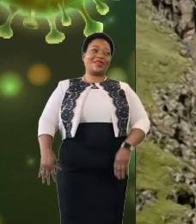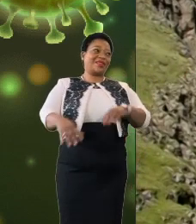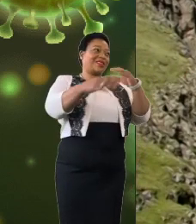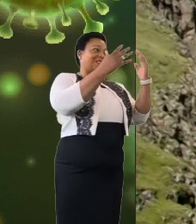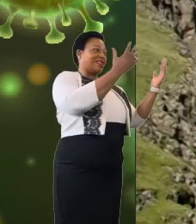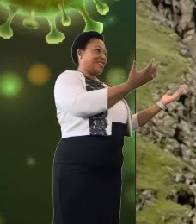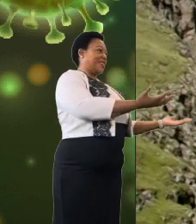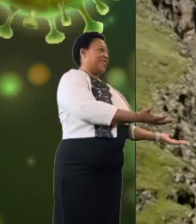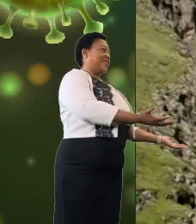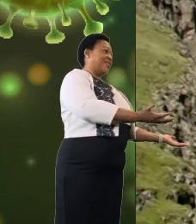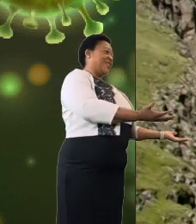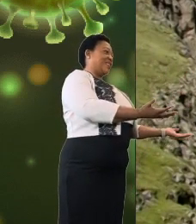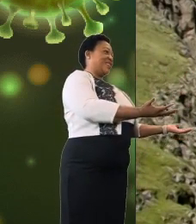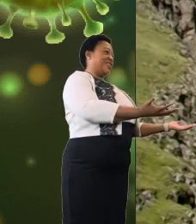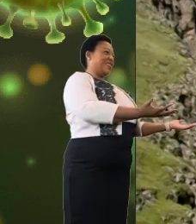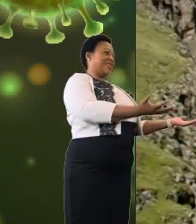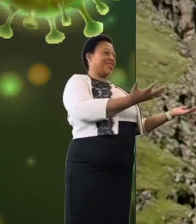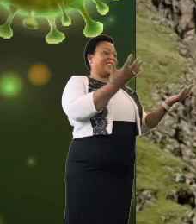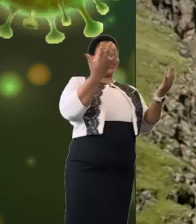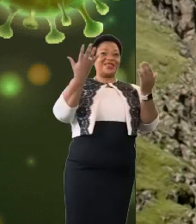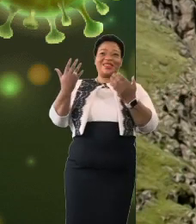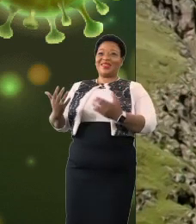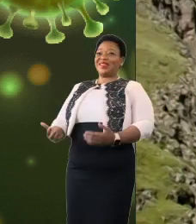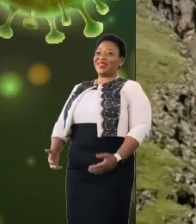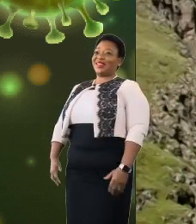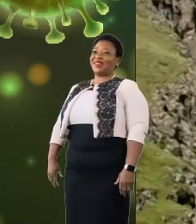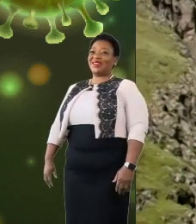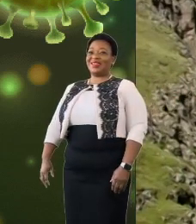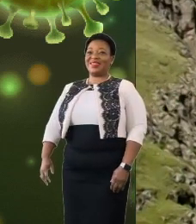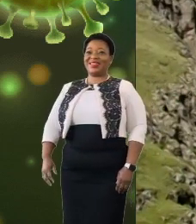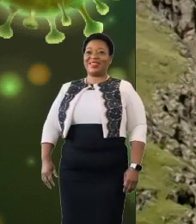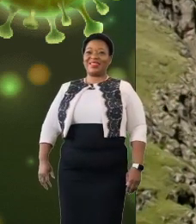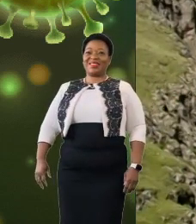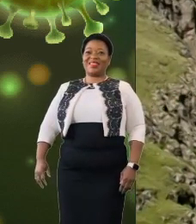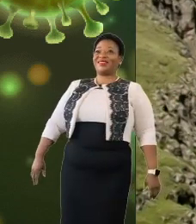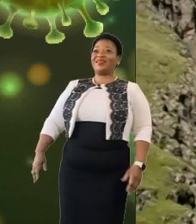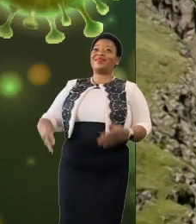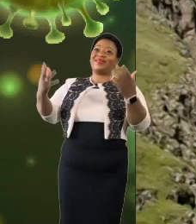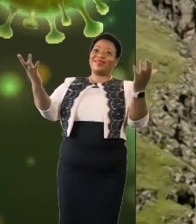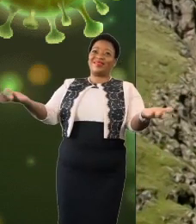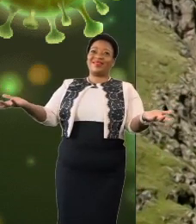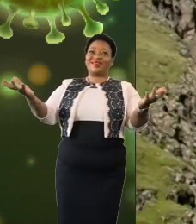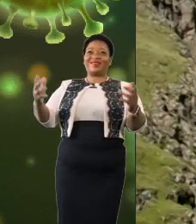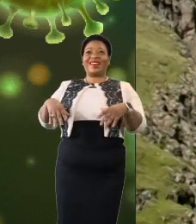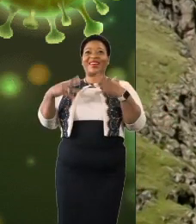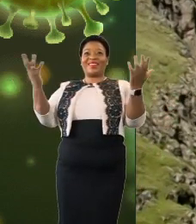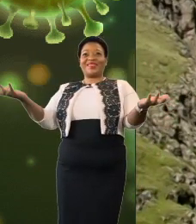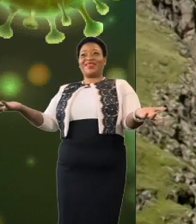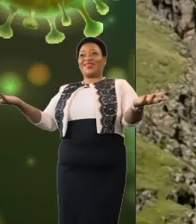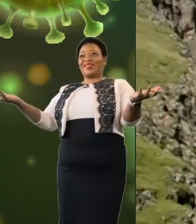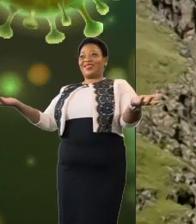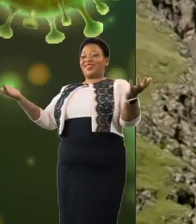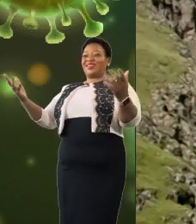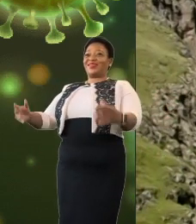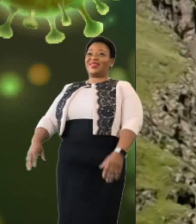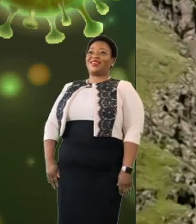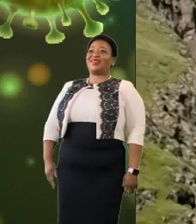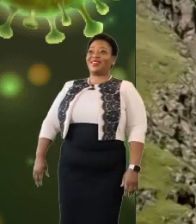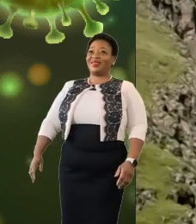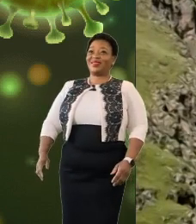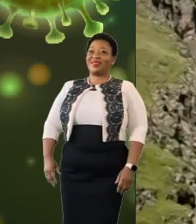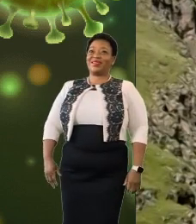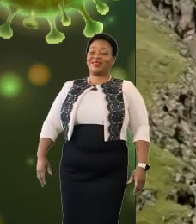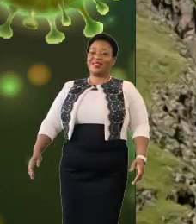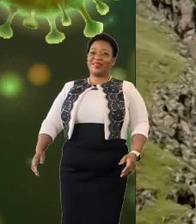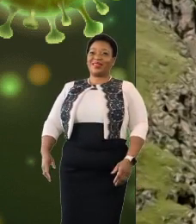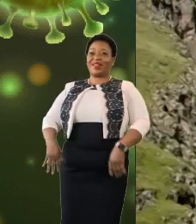afternoon, shall I say almost good evening. I can see it's already been a long day for you, starting early with these webinars. And this is